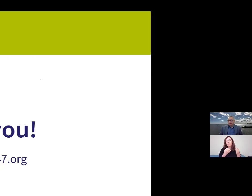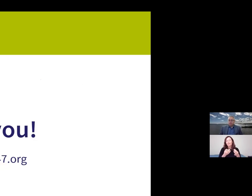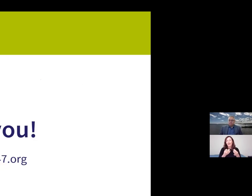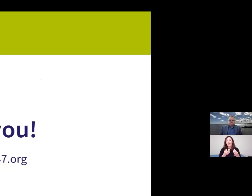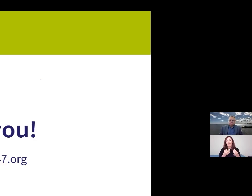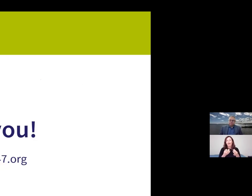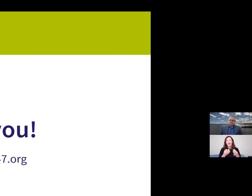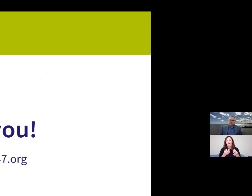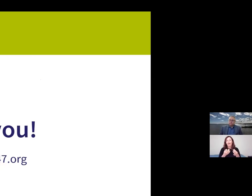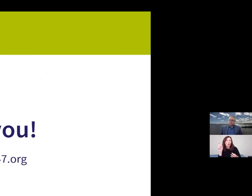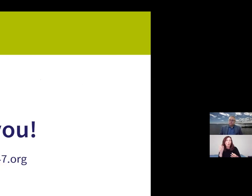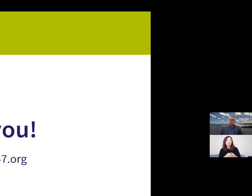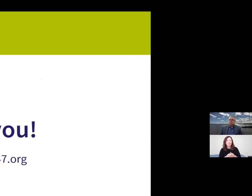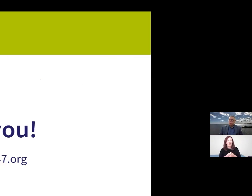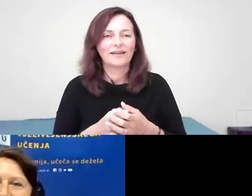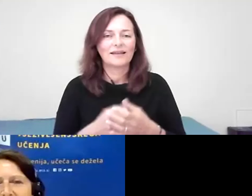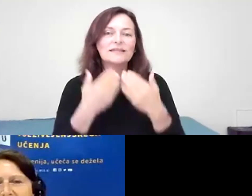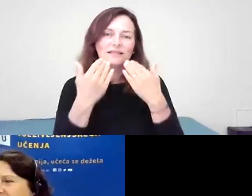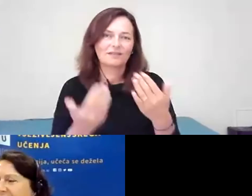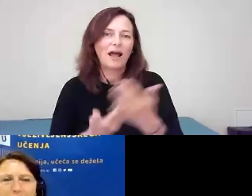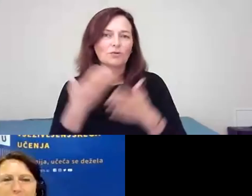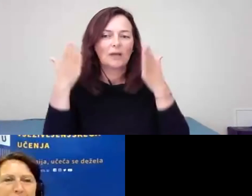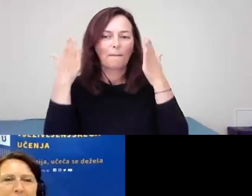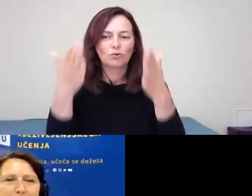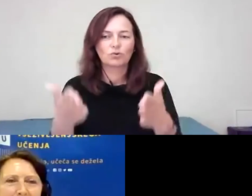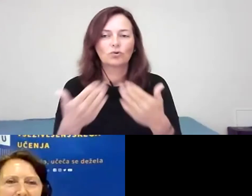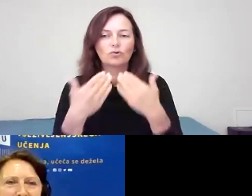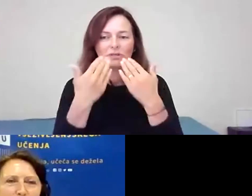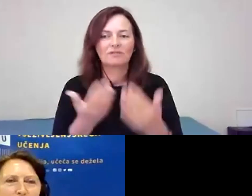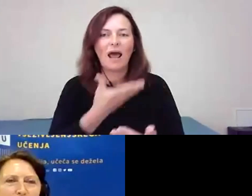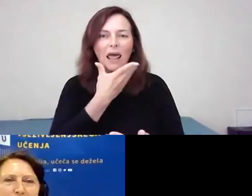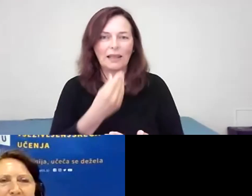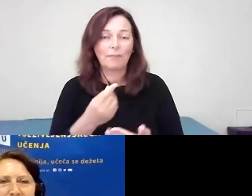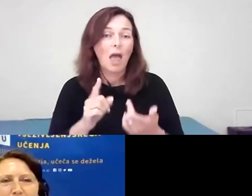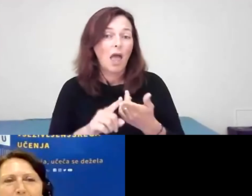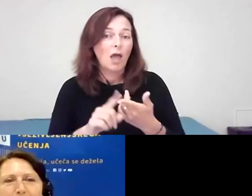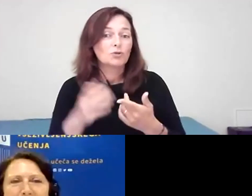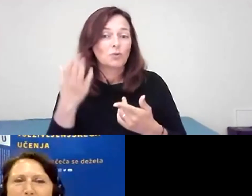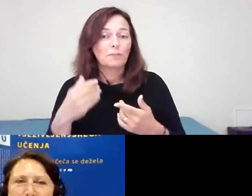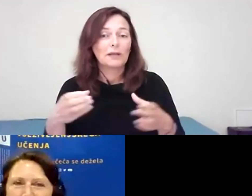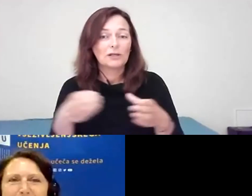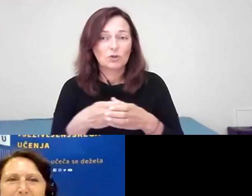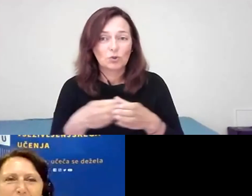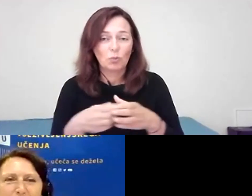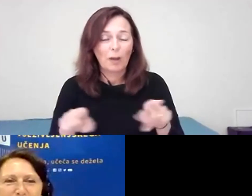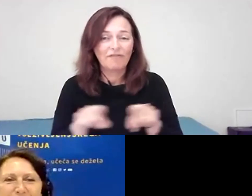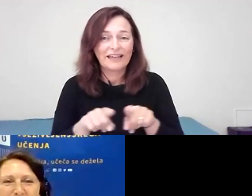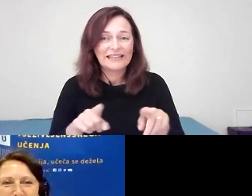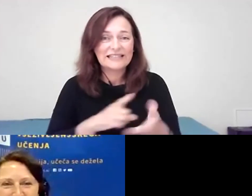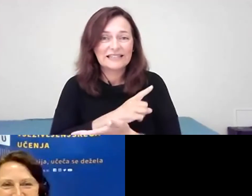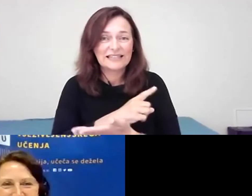Thank you, Rilli. If we were together in a place, there would be loud applause, I'm